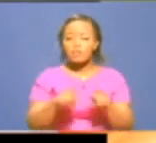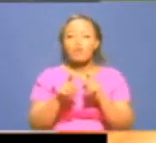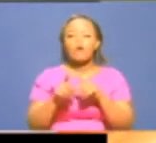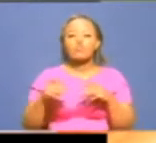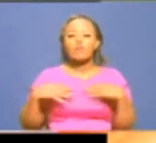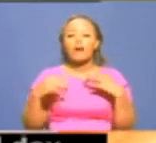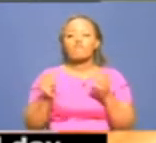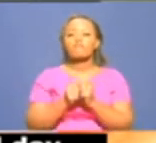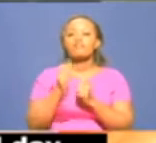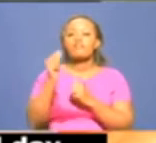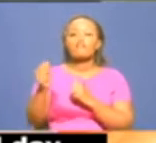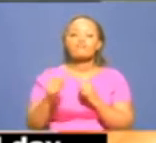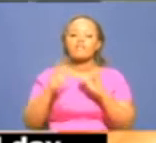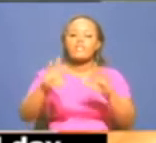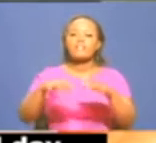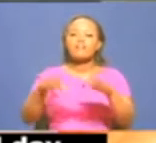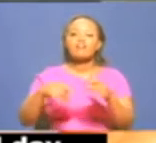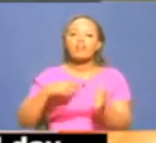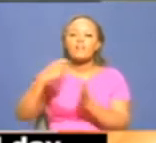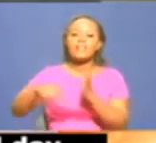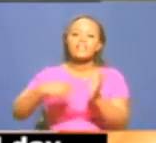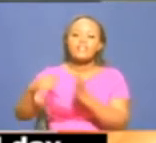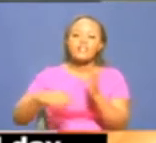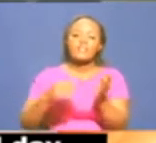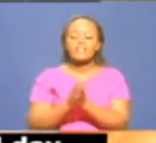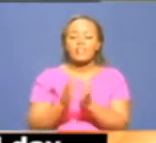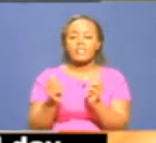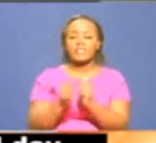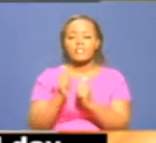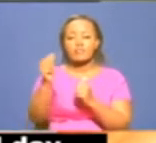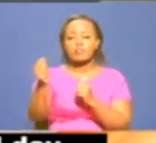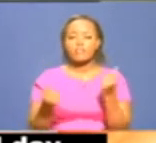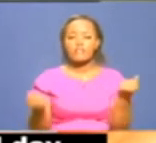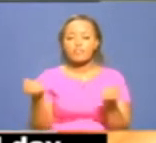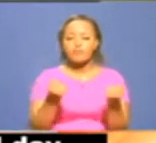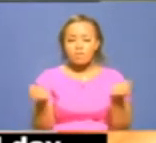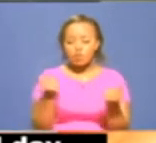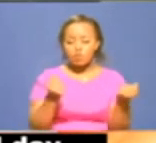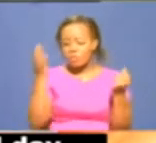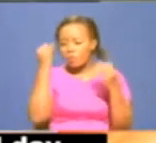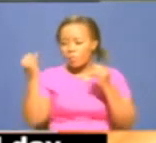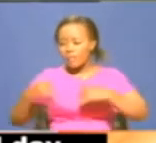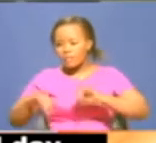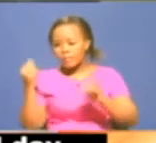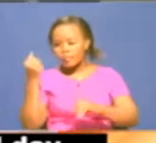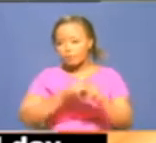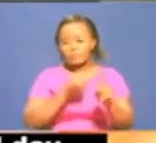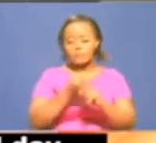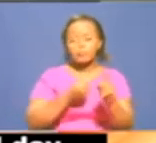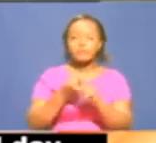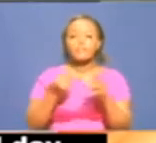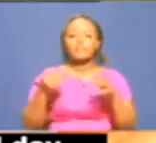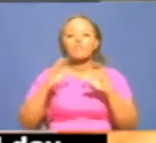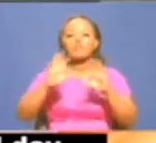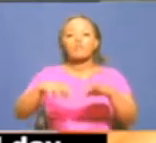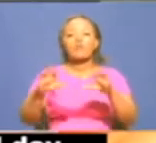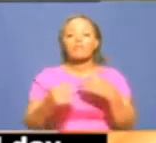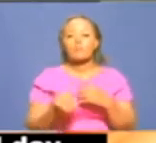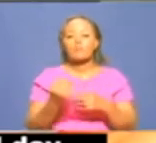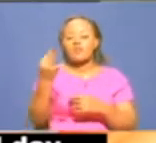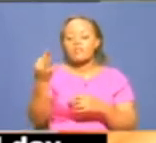tractors and 3 field vehicles. This is part of its efforts to rehabilitate over 300,000 hectares of